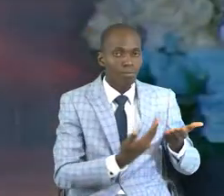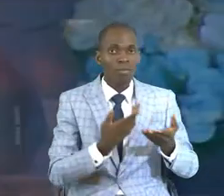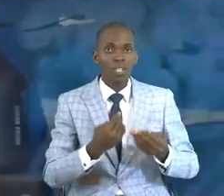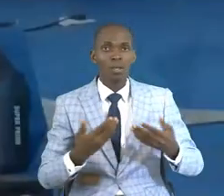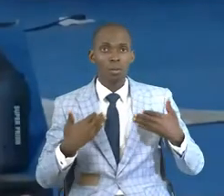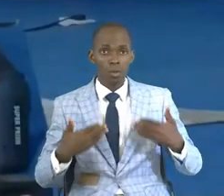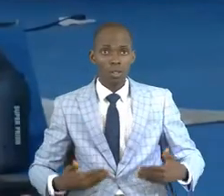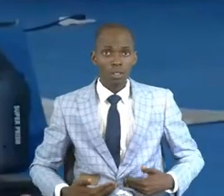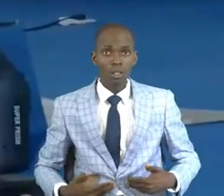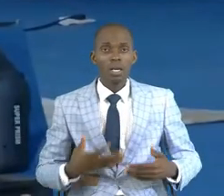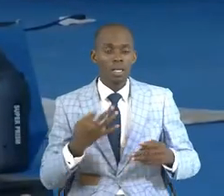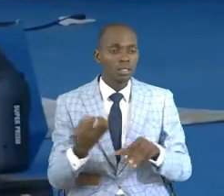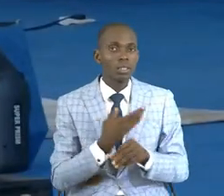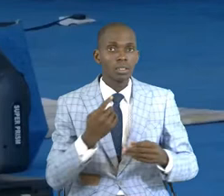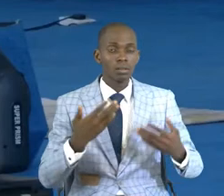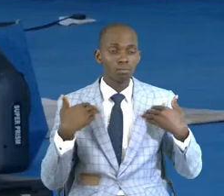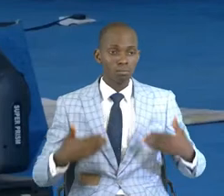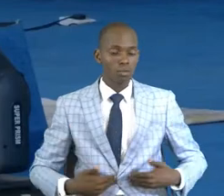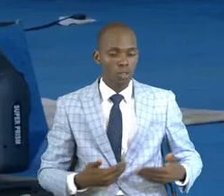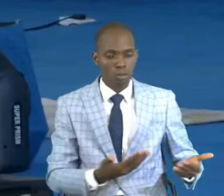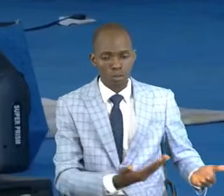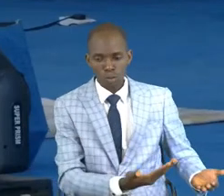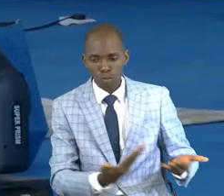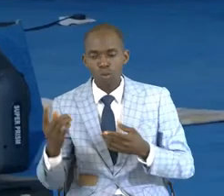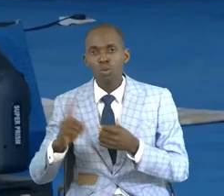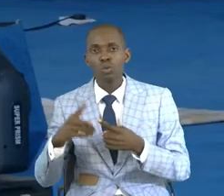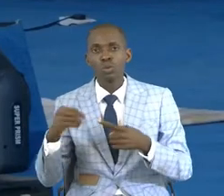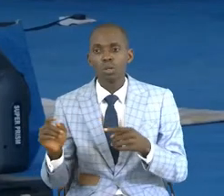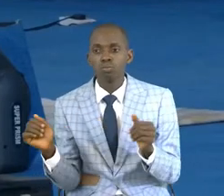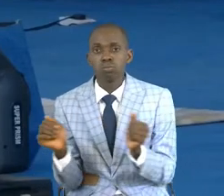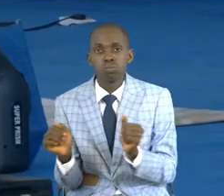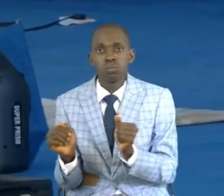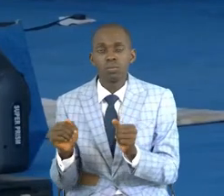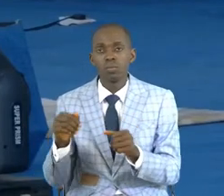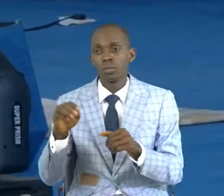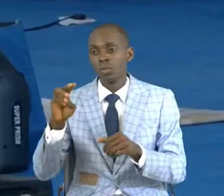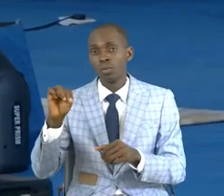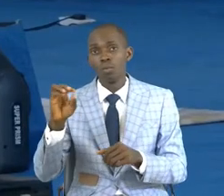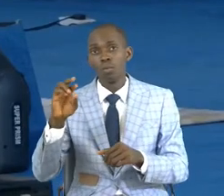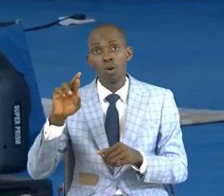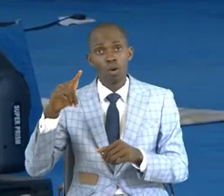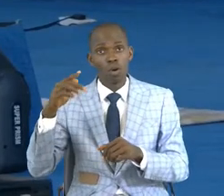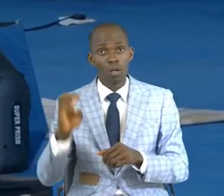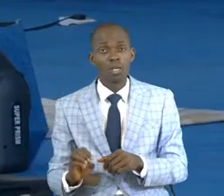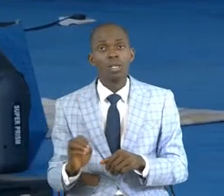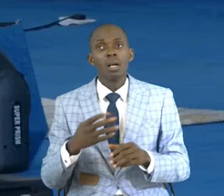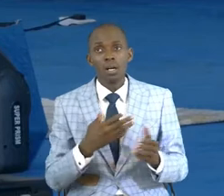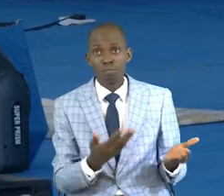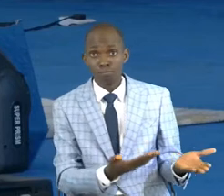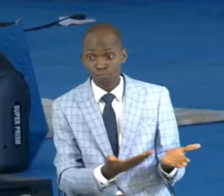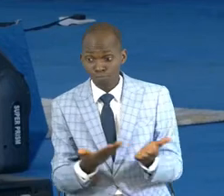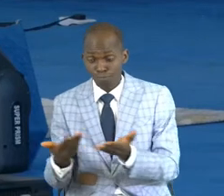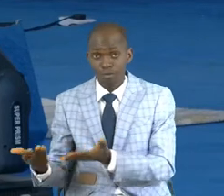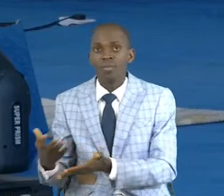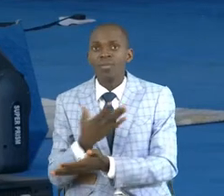the dead body to the morgue, and then they put him there. And then they said, we need a space here. They say,